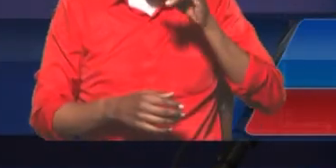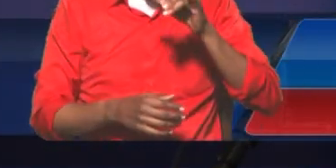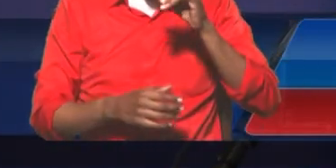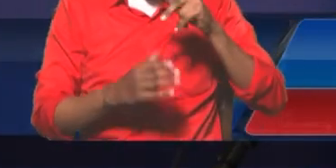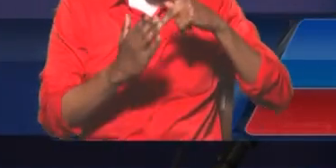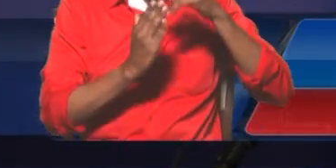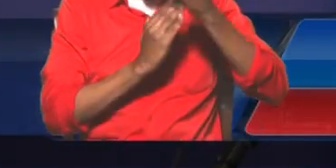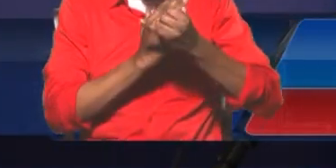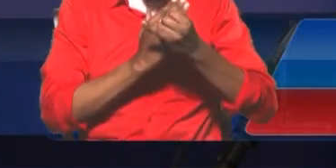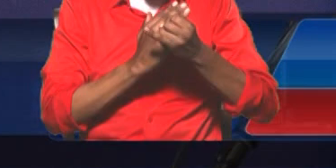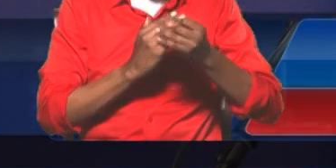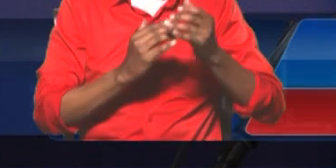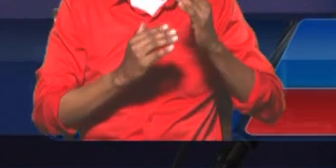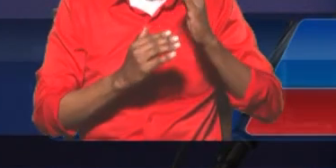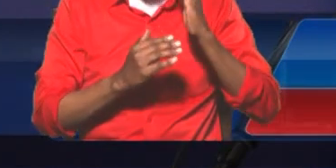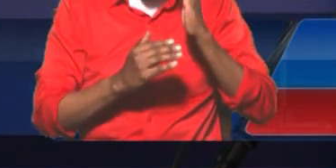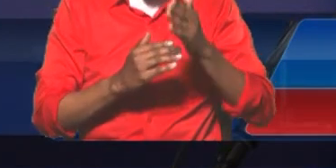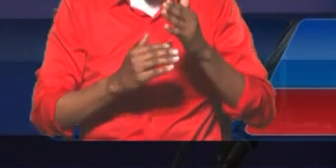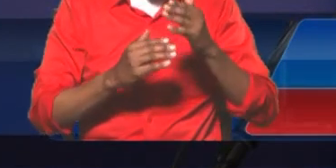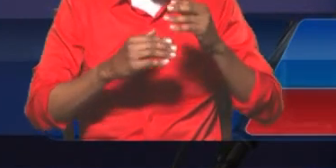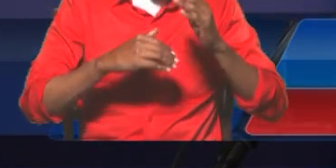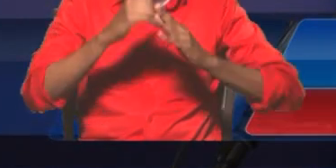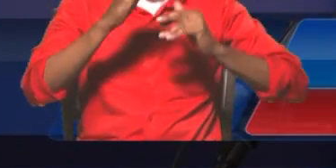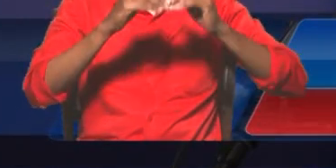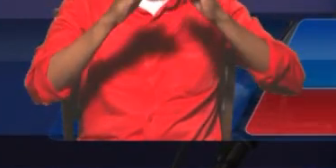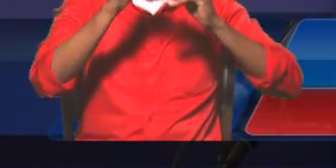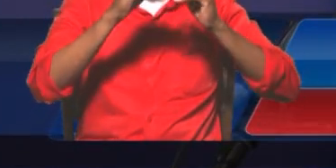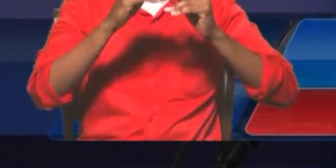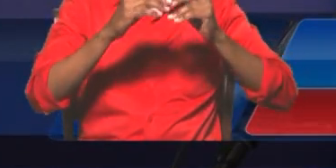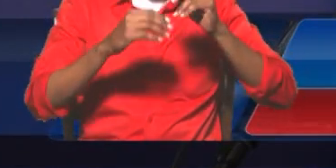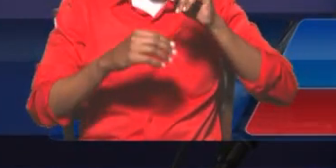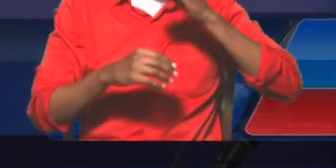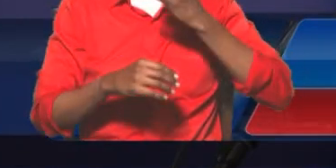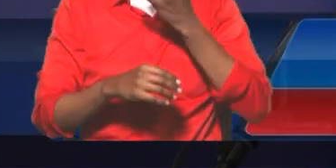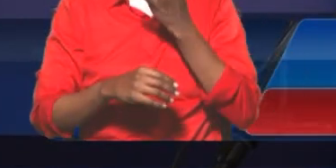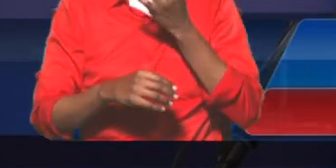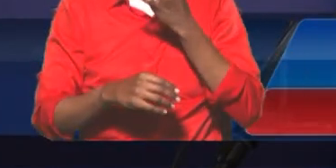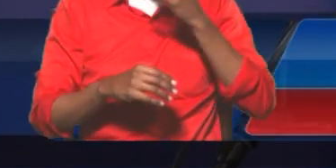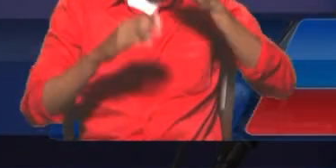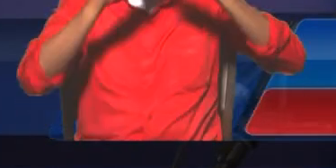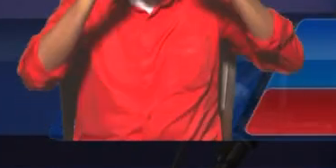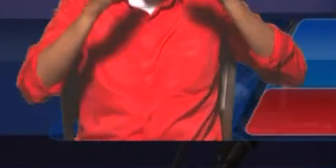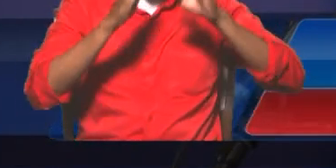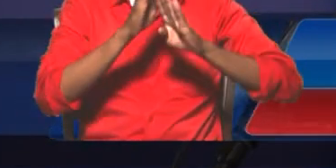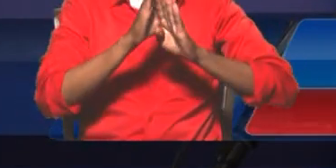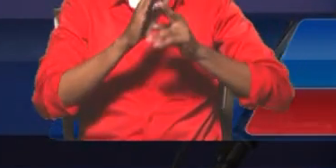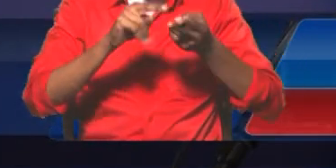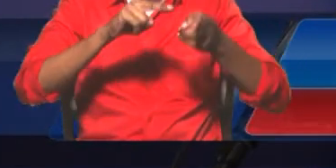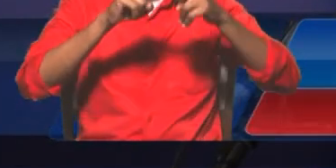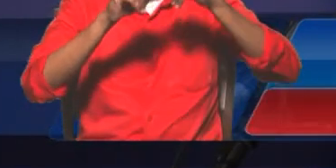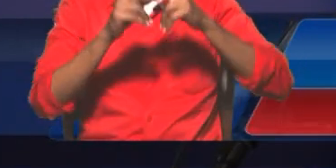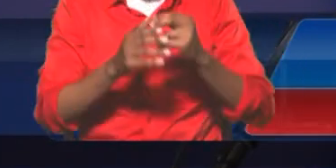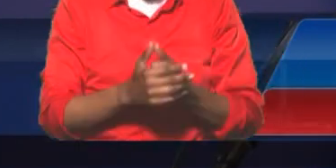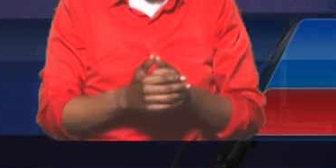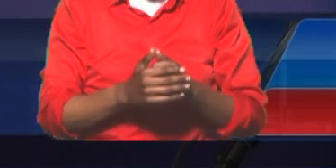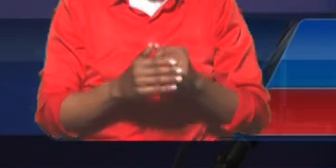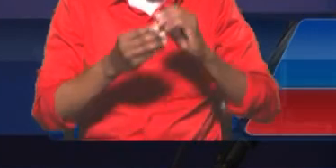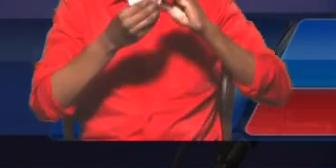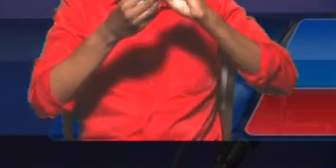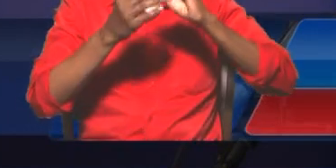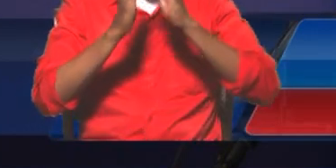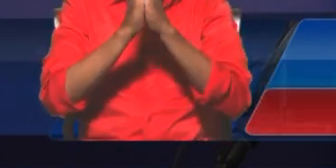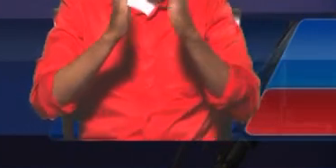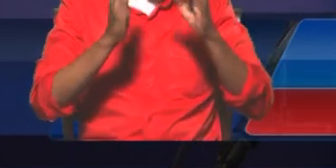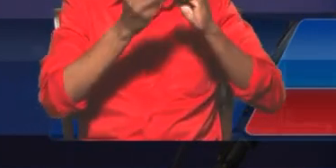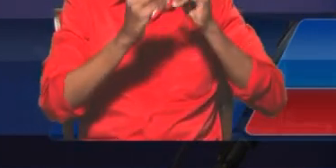pilot project for a lighthouse development. So phase 2 expected outcomes here is a clear